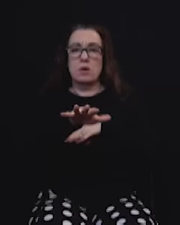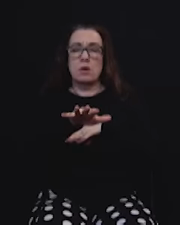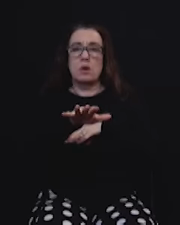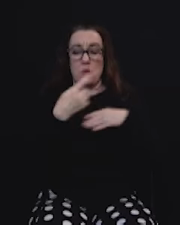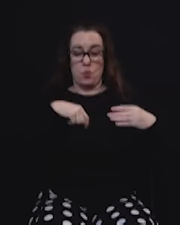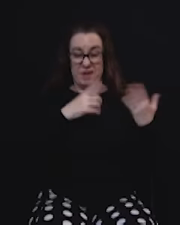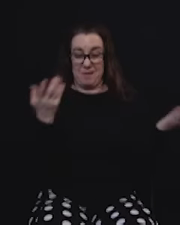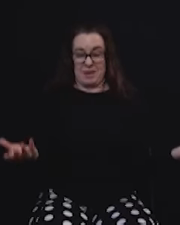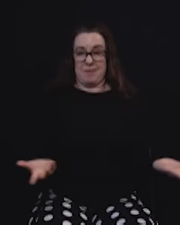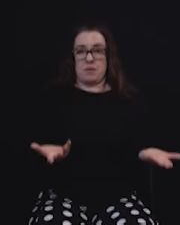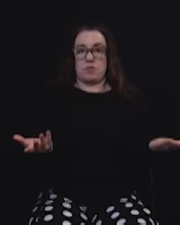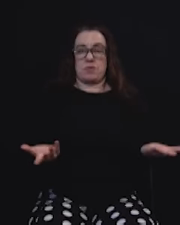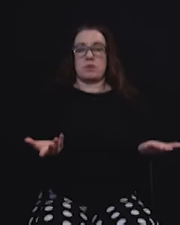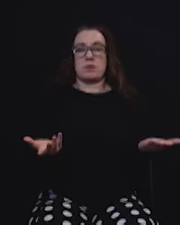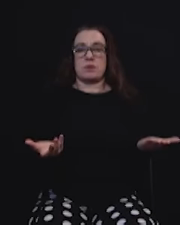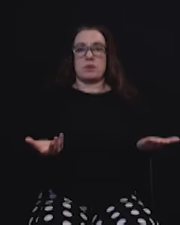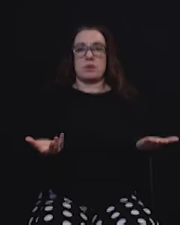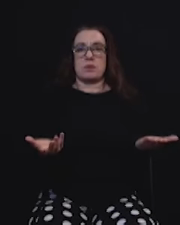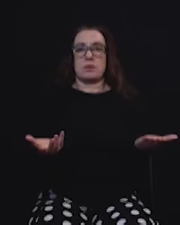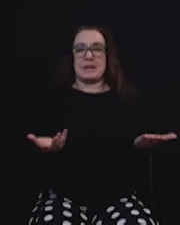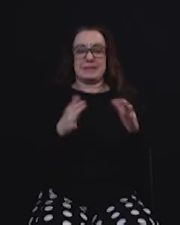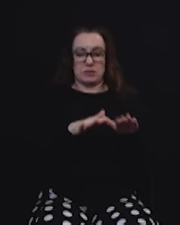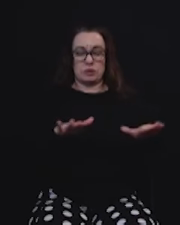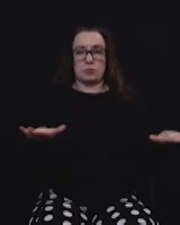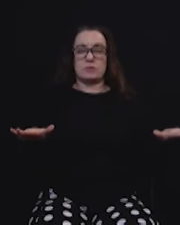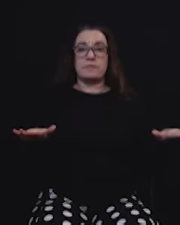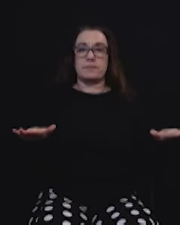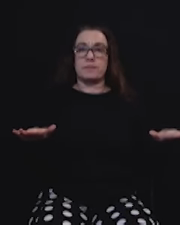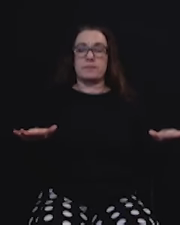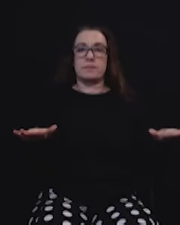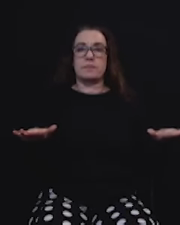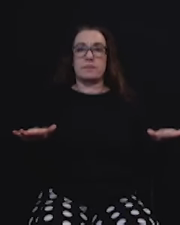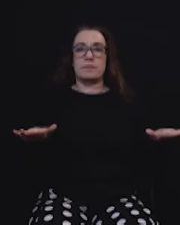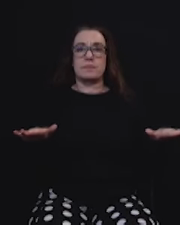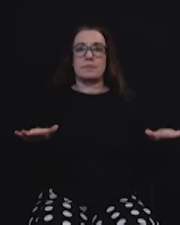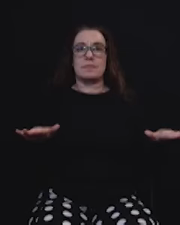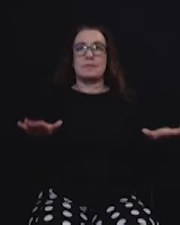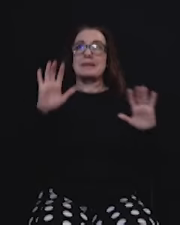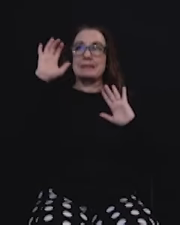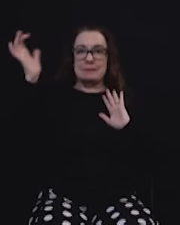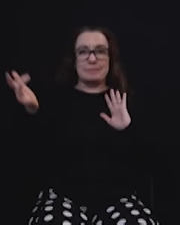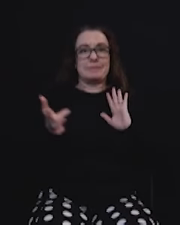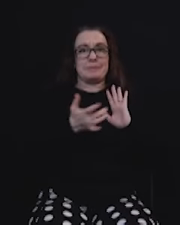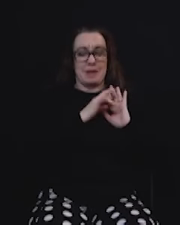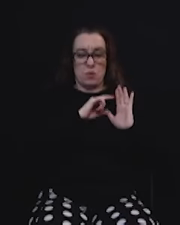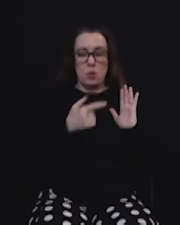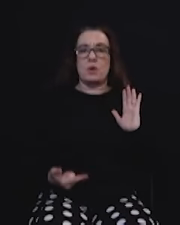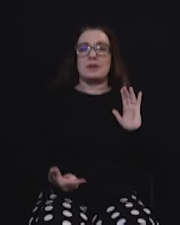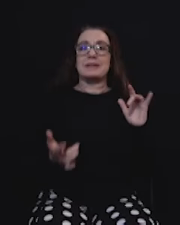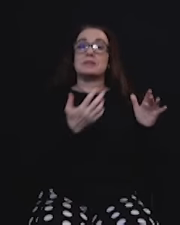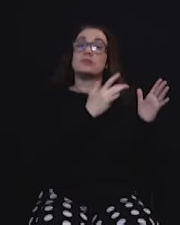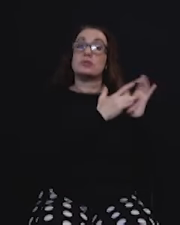We are here as children. Speak, O Lord, in Jesus' name.